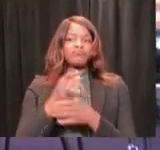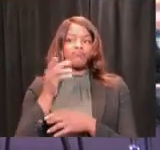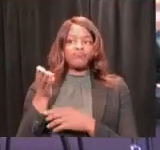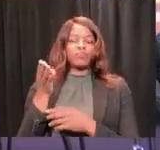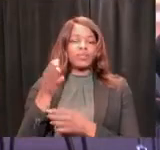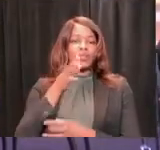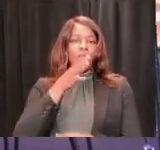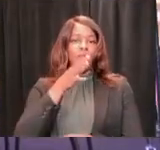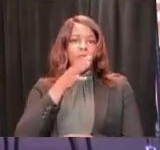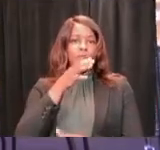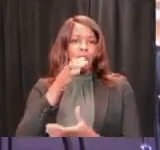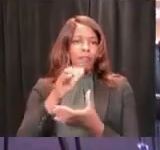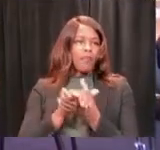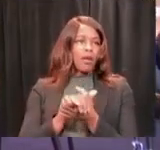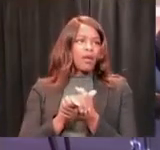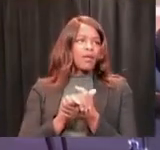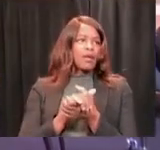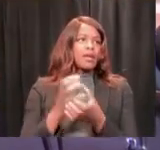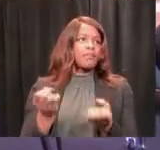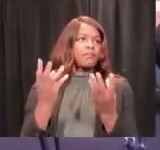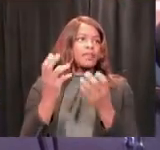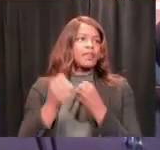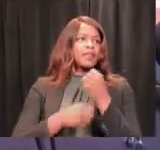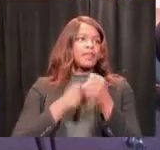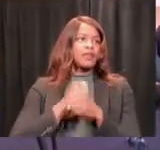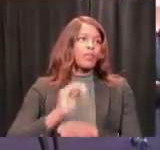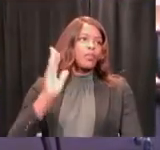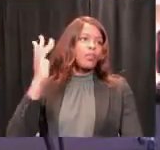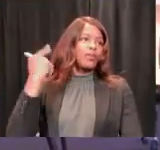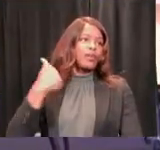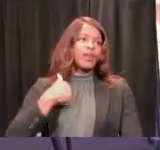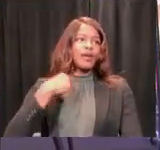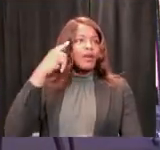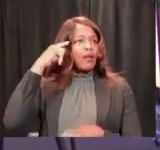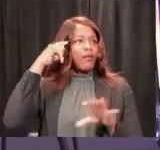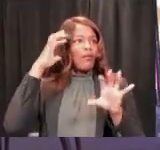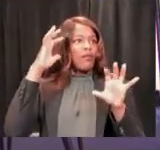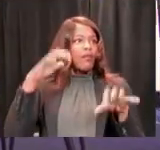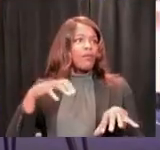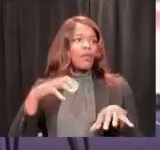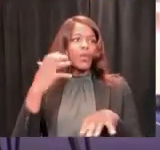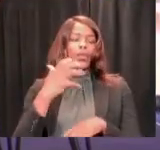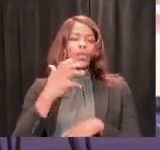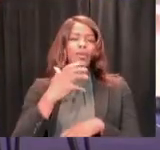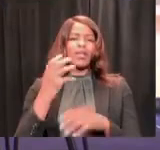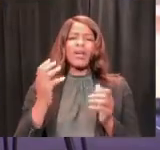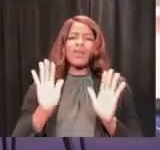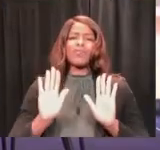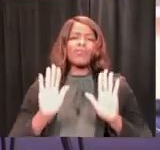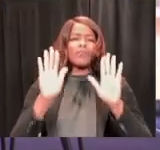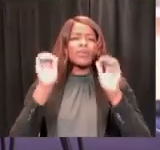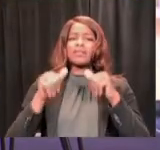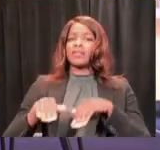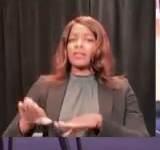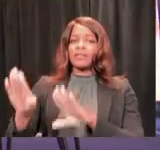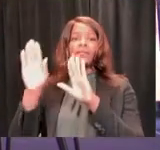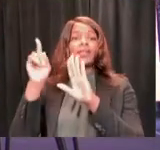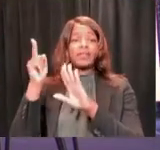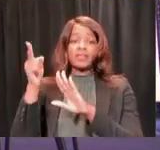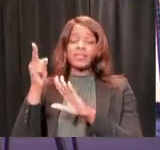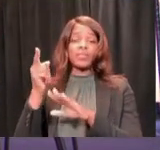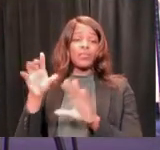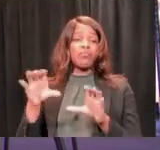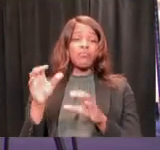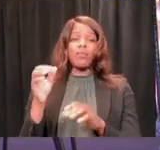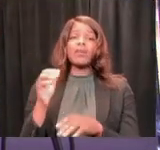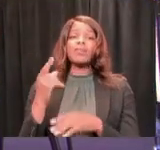last many years in our marriage, and it has blown me away at the incredible sacrifices that she's been willing to make so that she